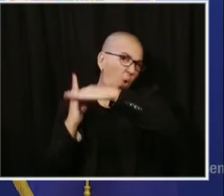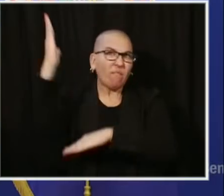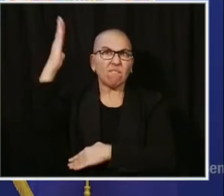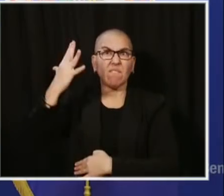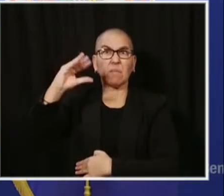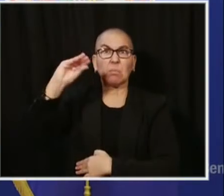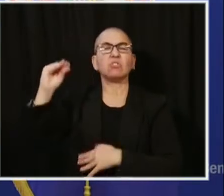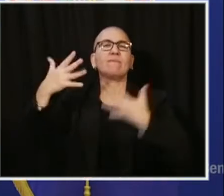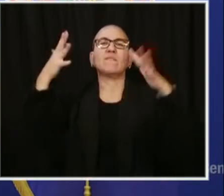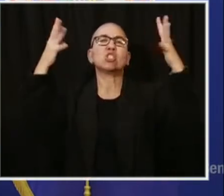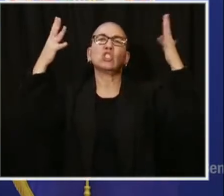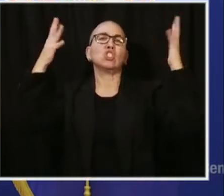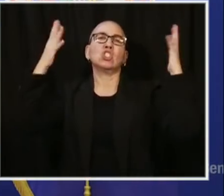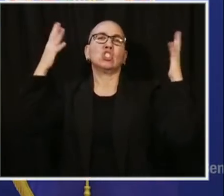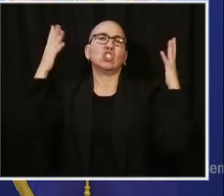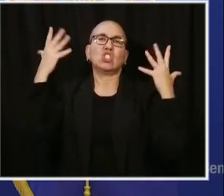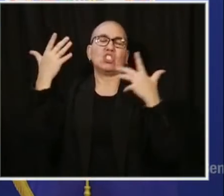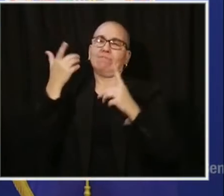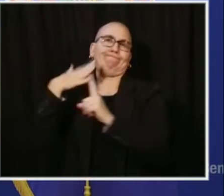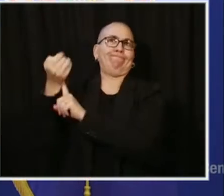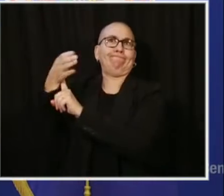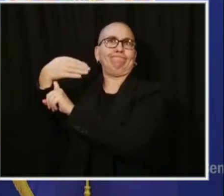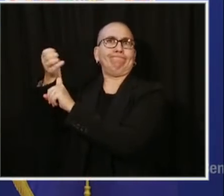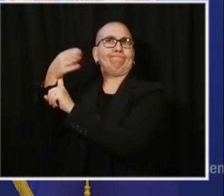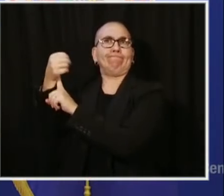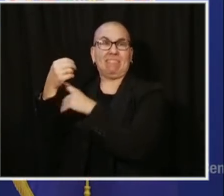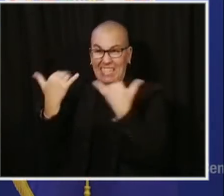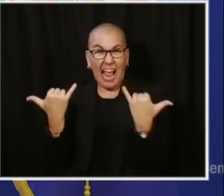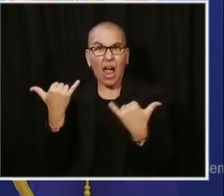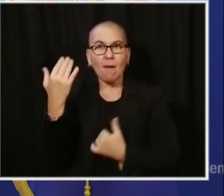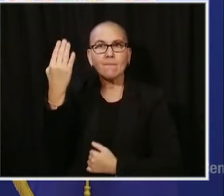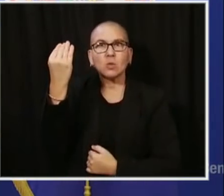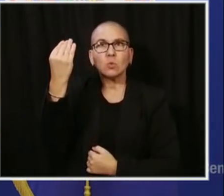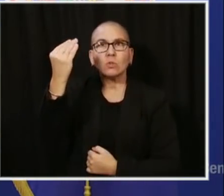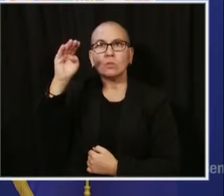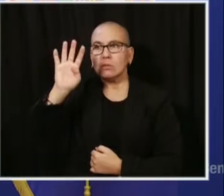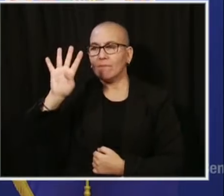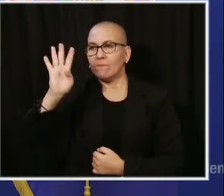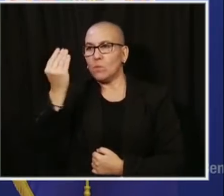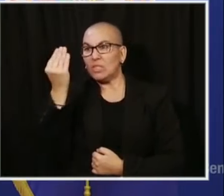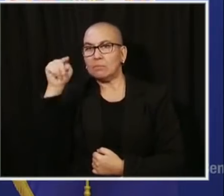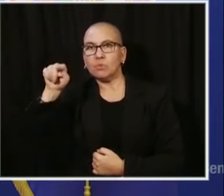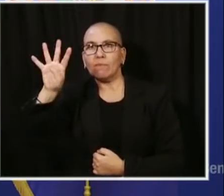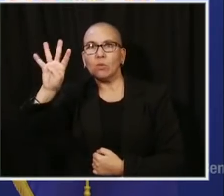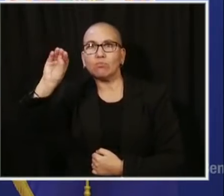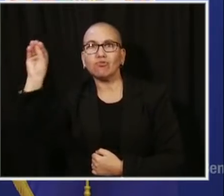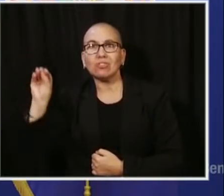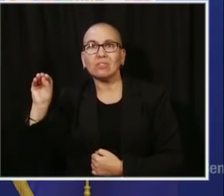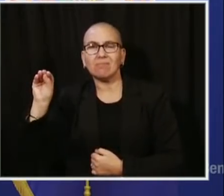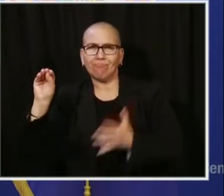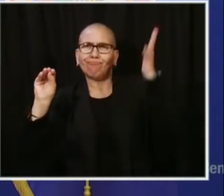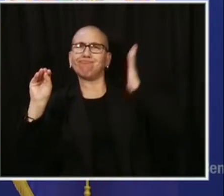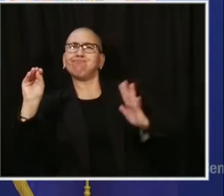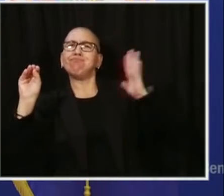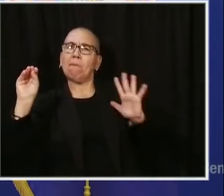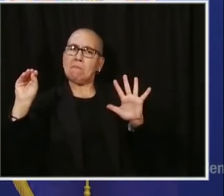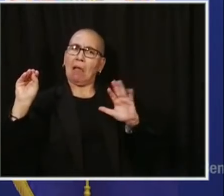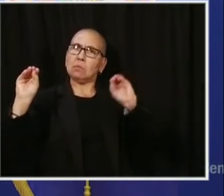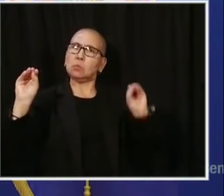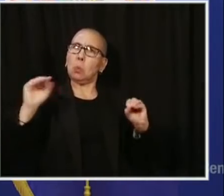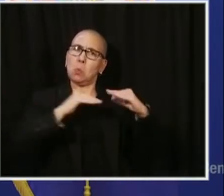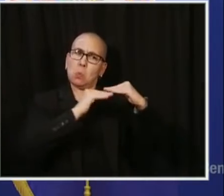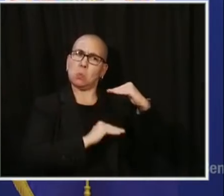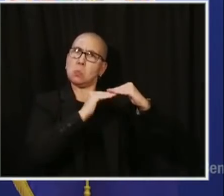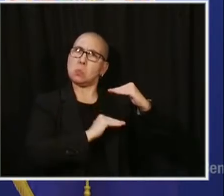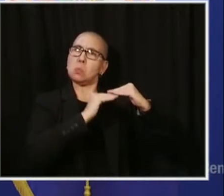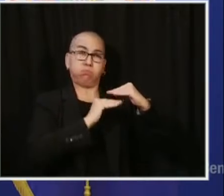start getting into the neighborhood we're at today of 14.4 or so for today's numbers, you start to see that line go absolutely